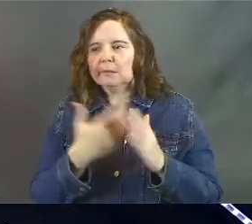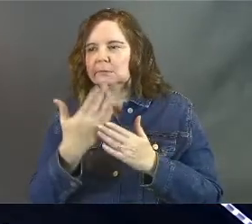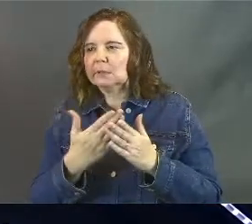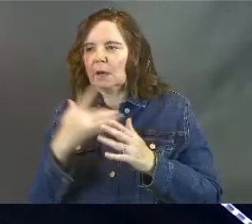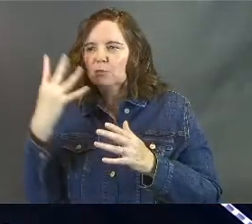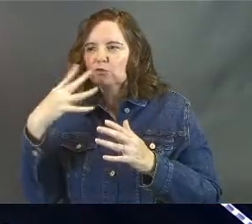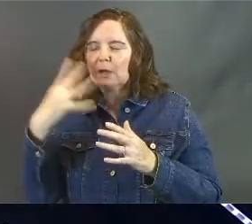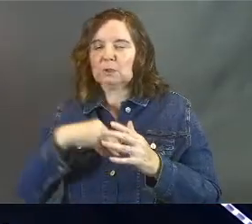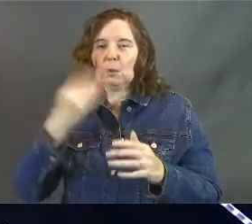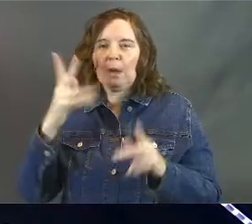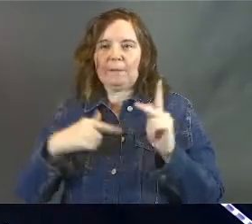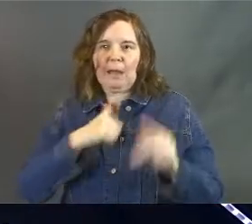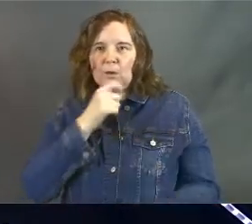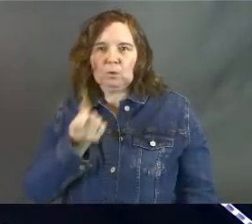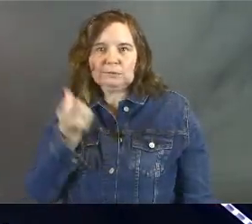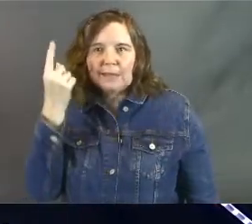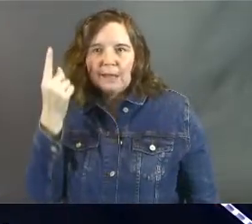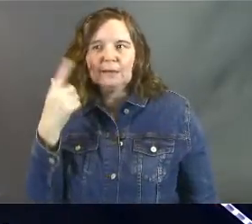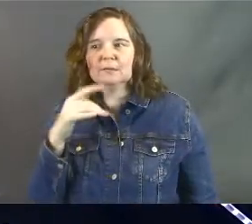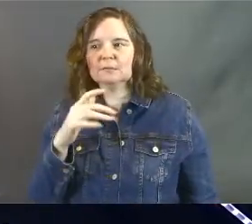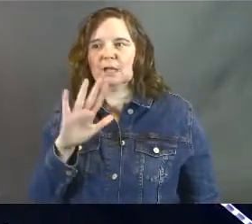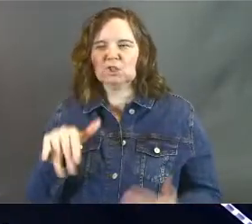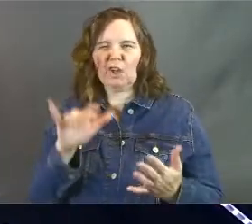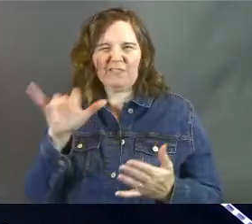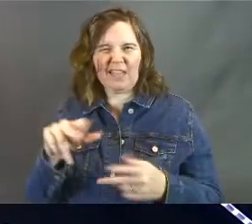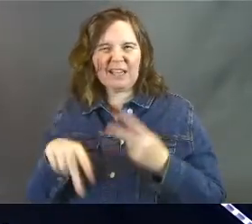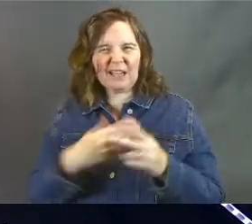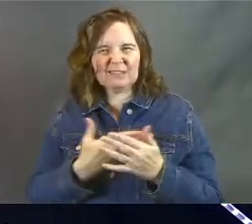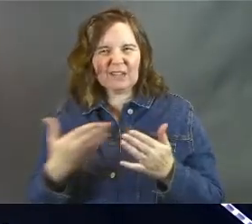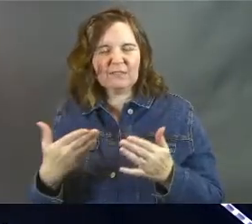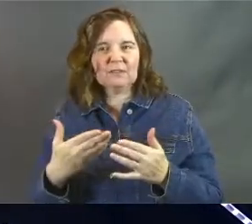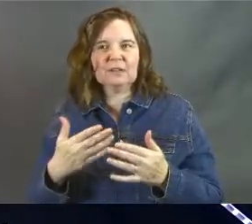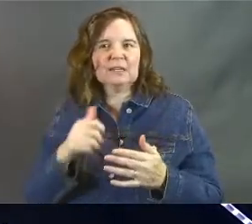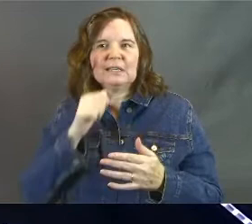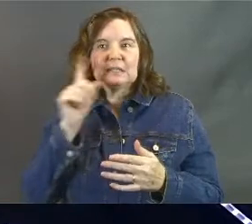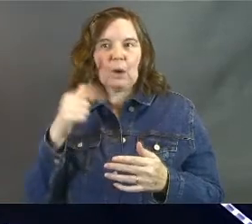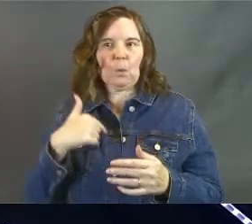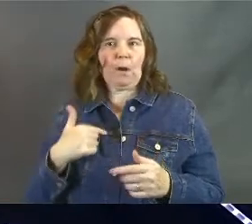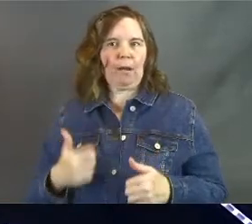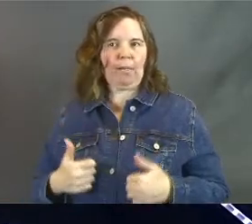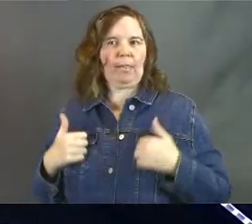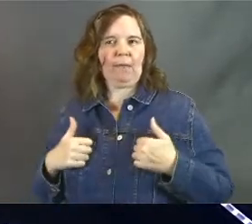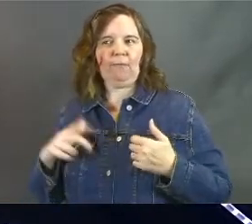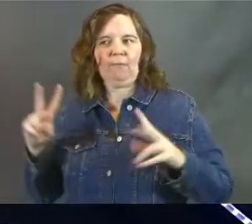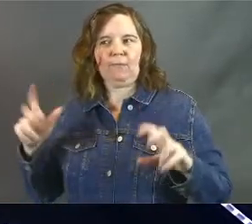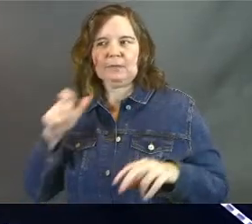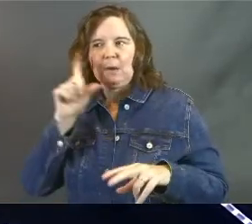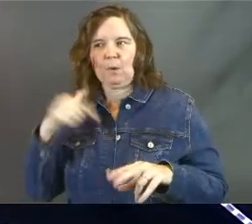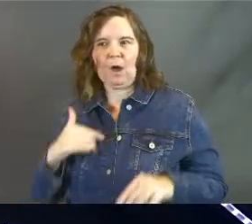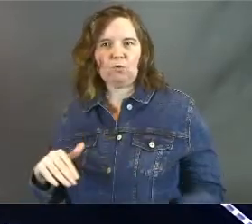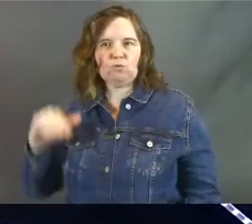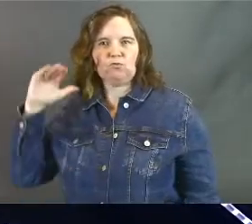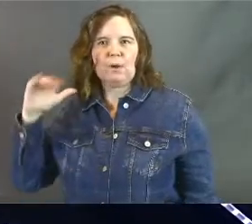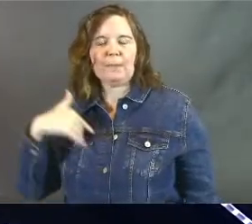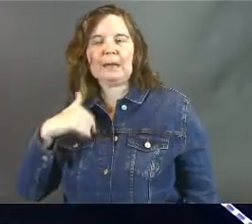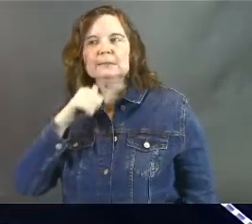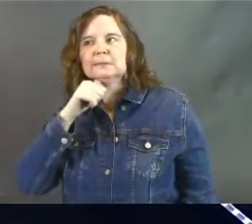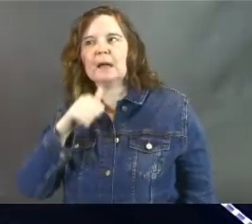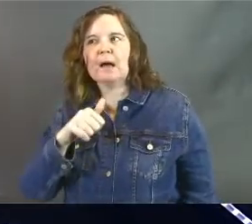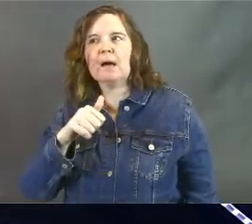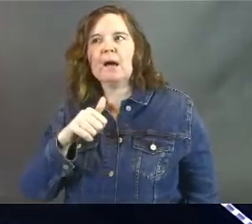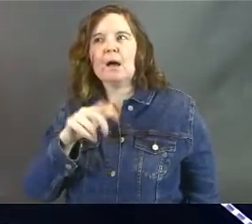crazy kind of white people I don't understand, and it's all that kind of stuff. It's not where I lived, it's not where I grew up, and it's